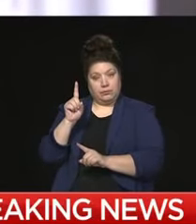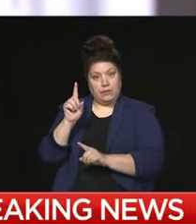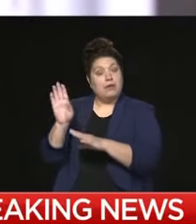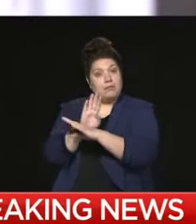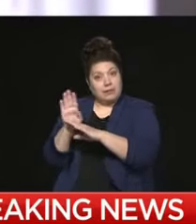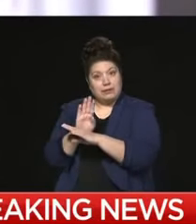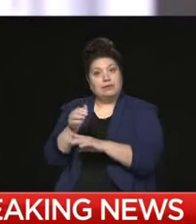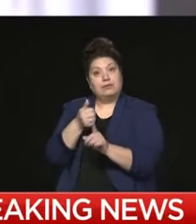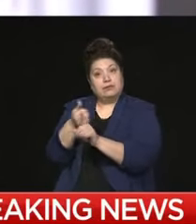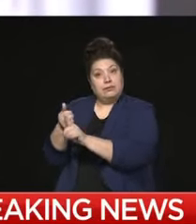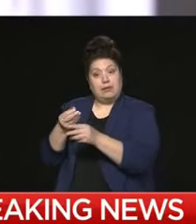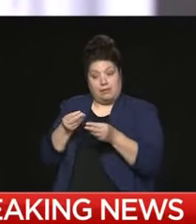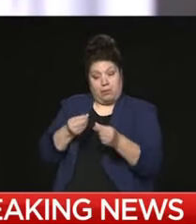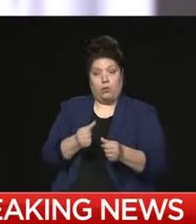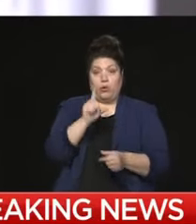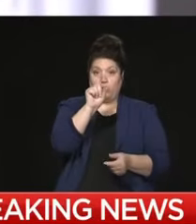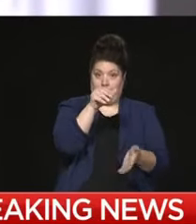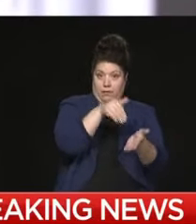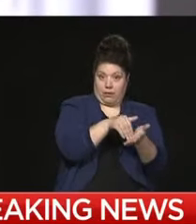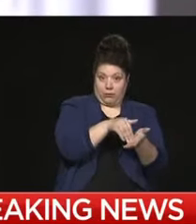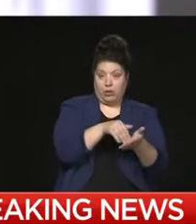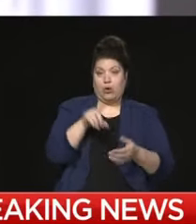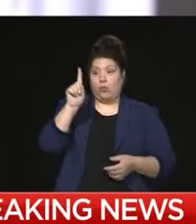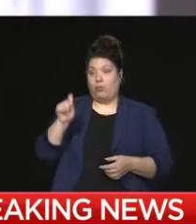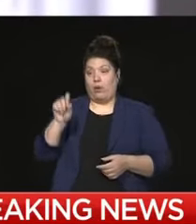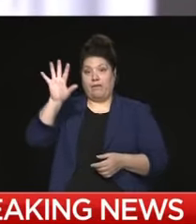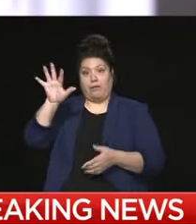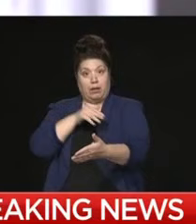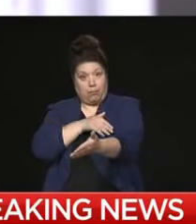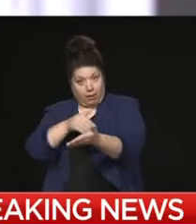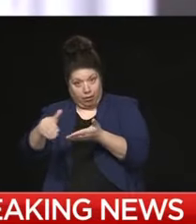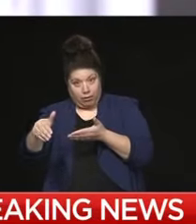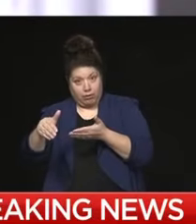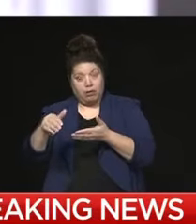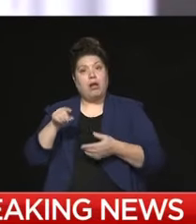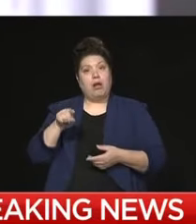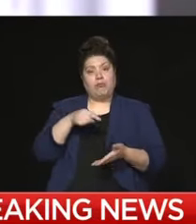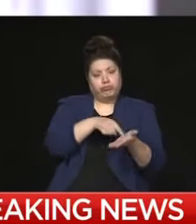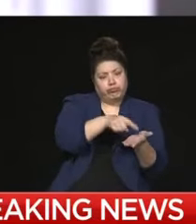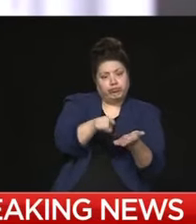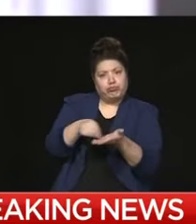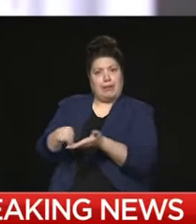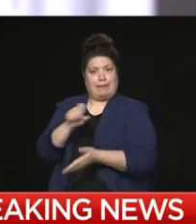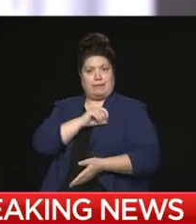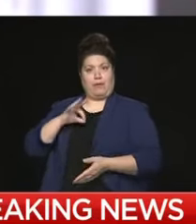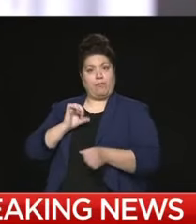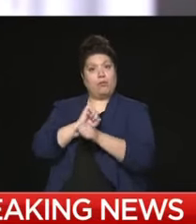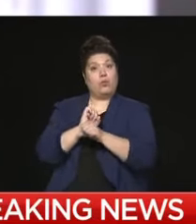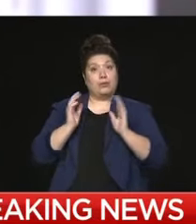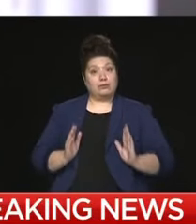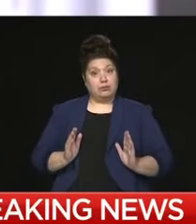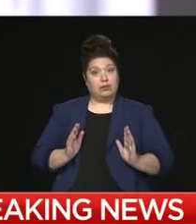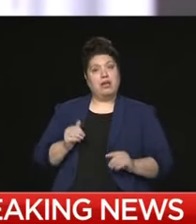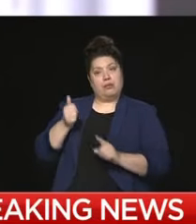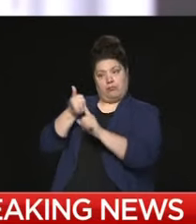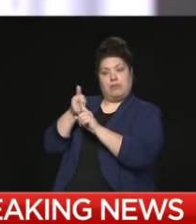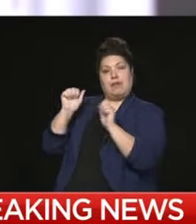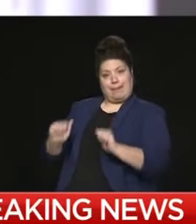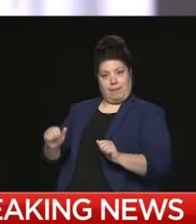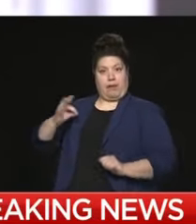spent between $20,000 and $1.5 million in total payroll in 2019 who will now be